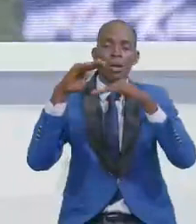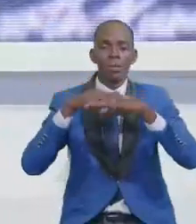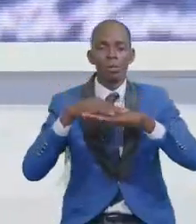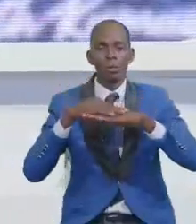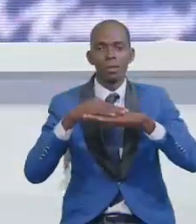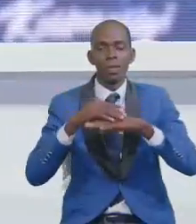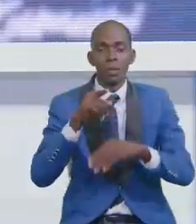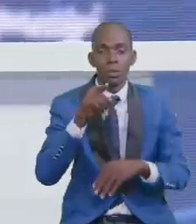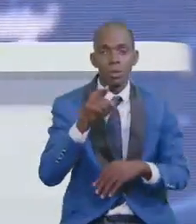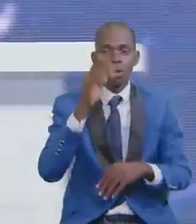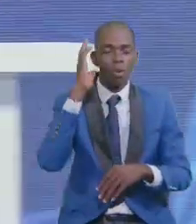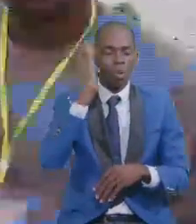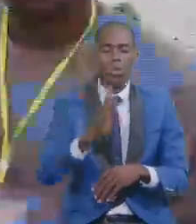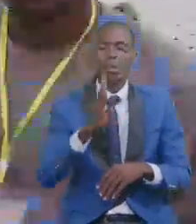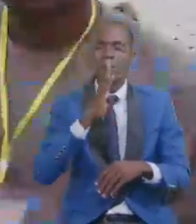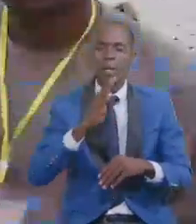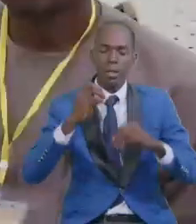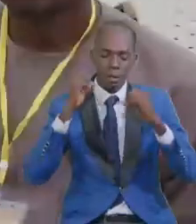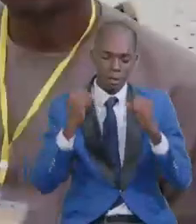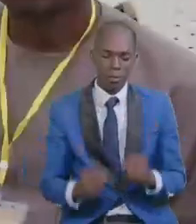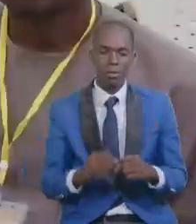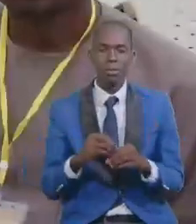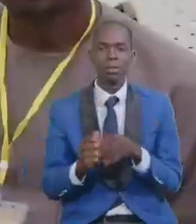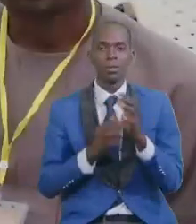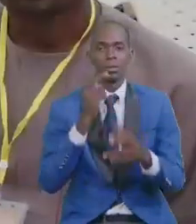You will be strong.